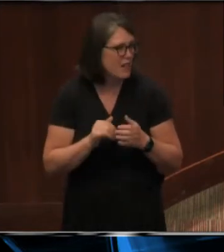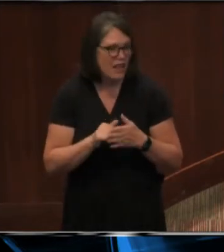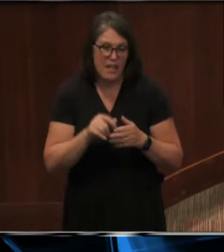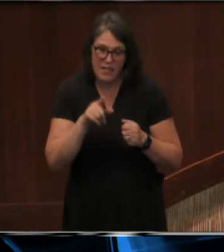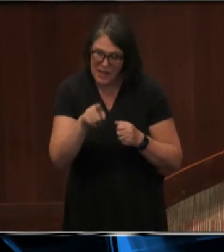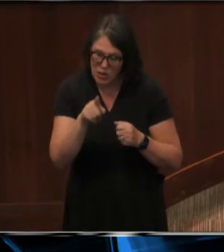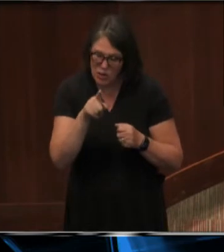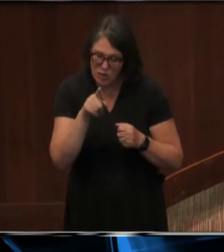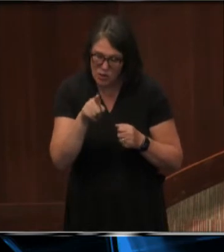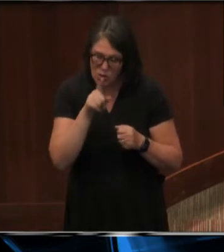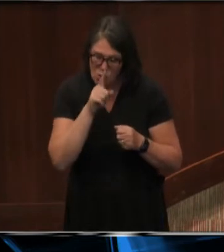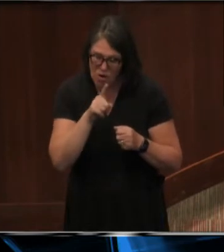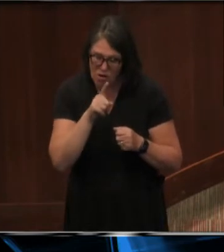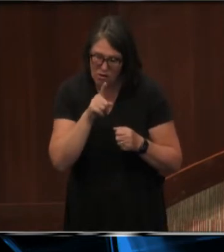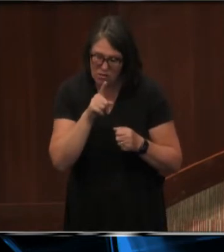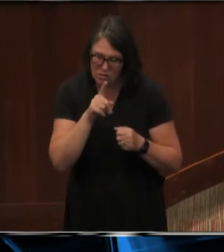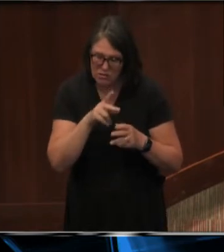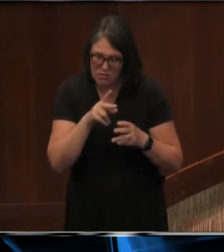are increasing, and I think the